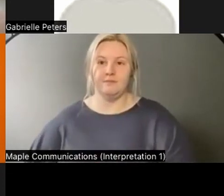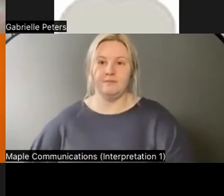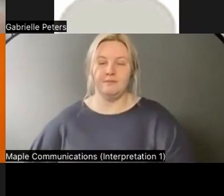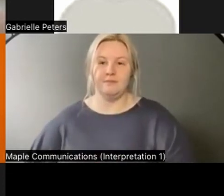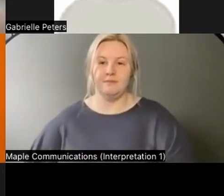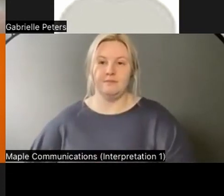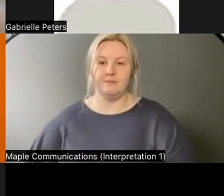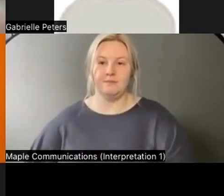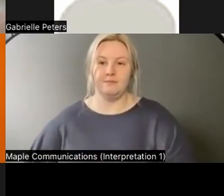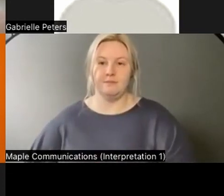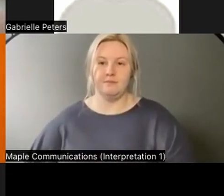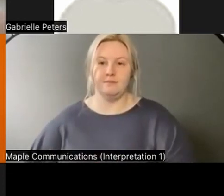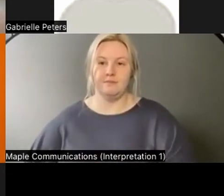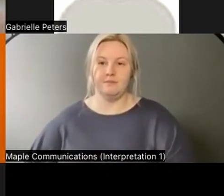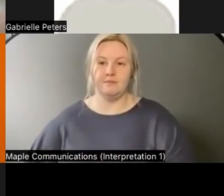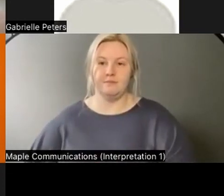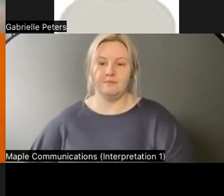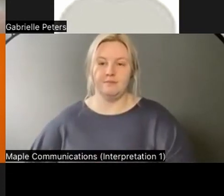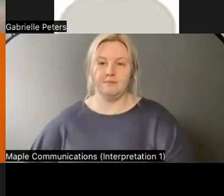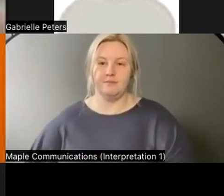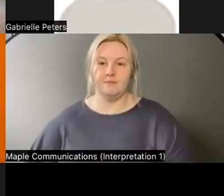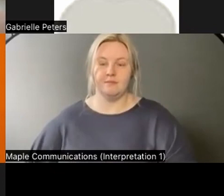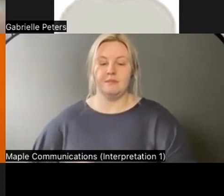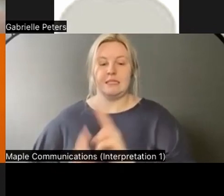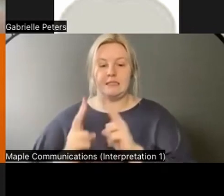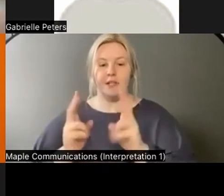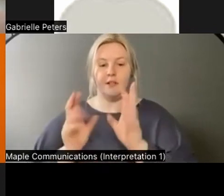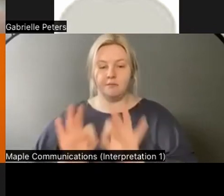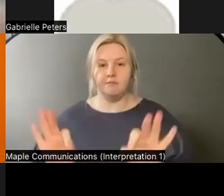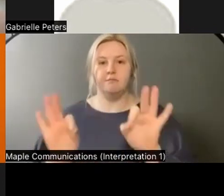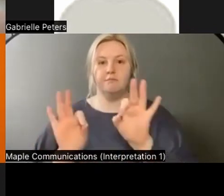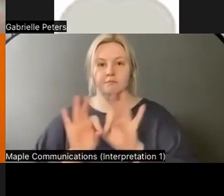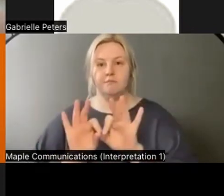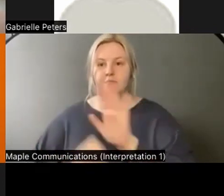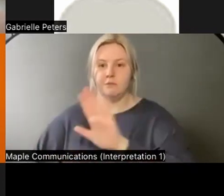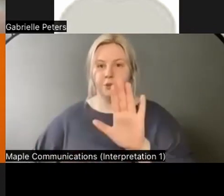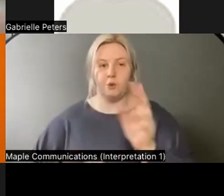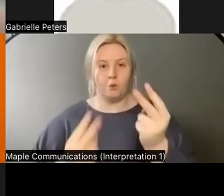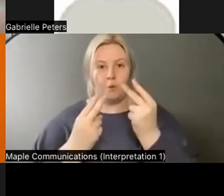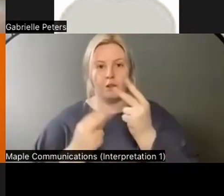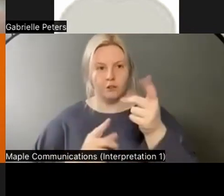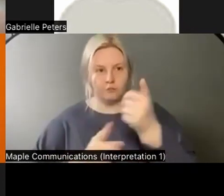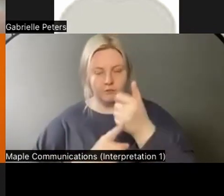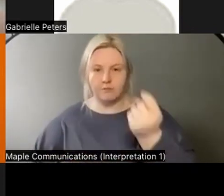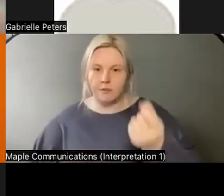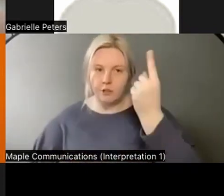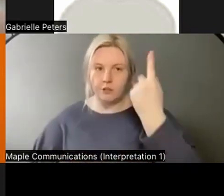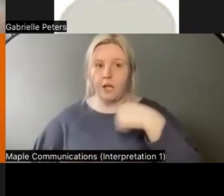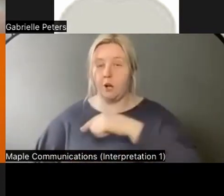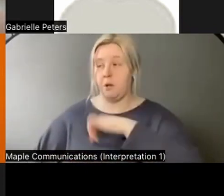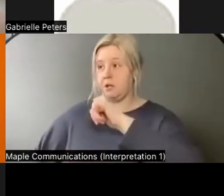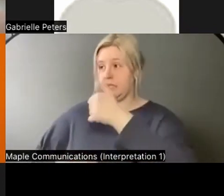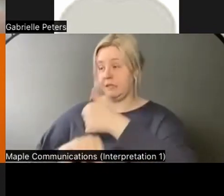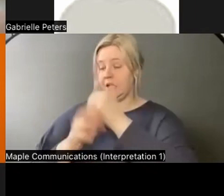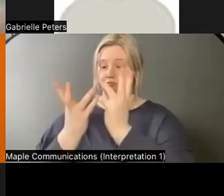It's very important to us that you understand all of the ins and outs that make all of these things look smooth.